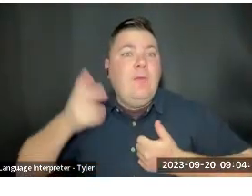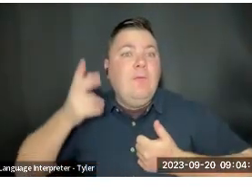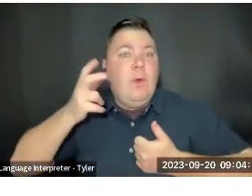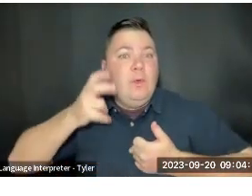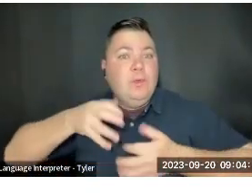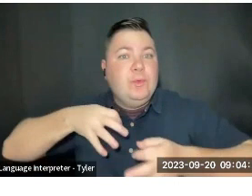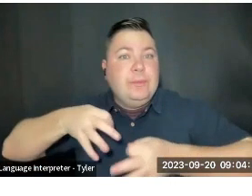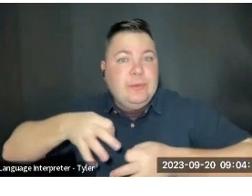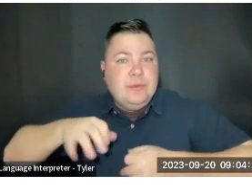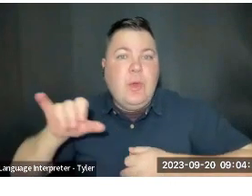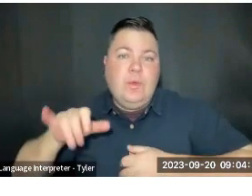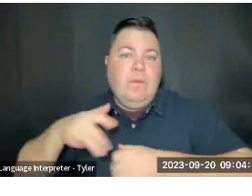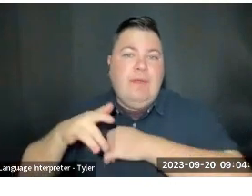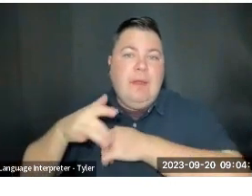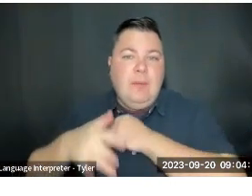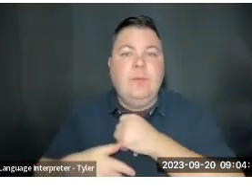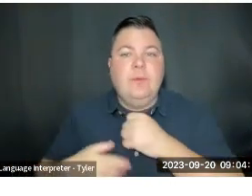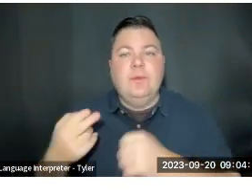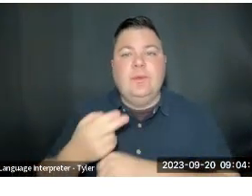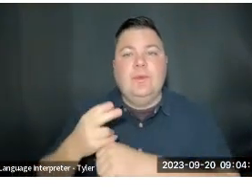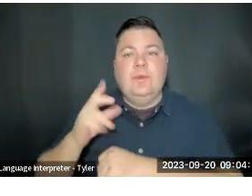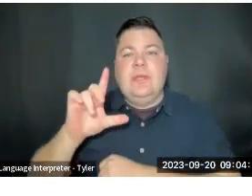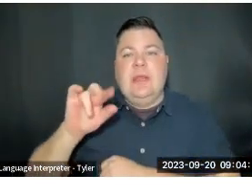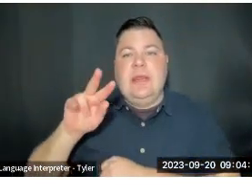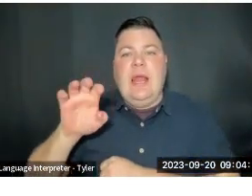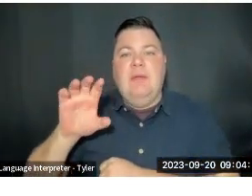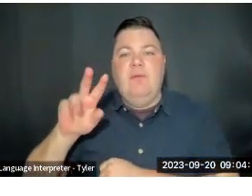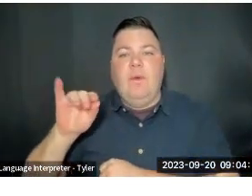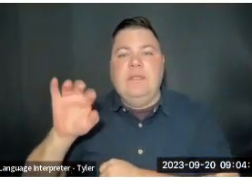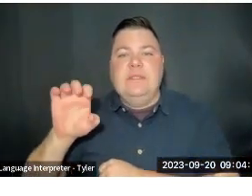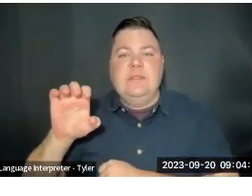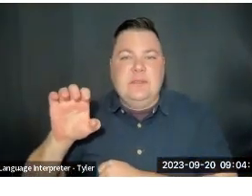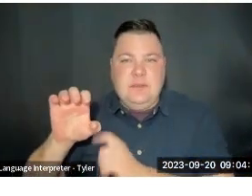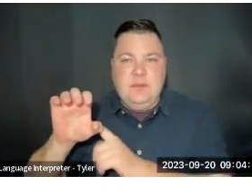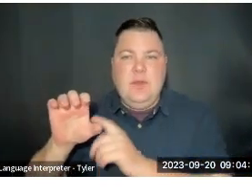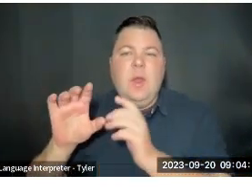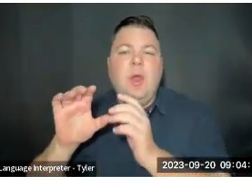available. Please use the live voice code